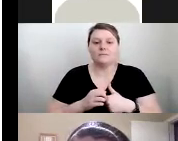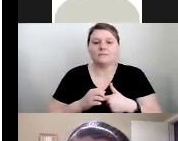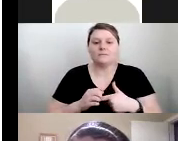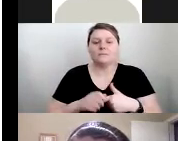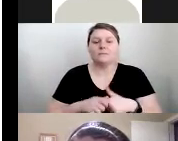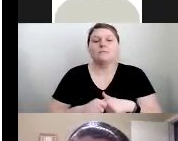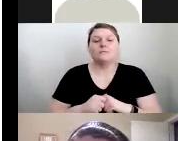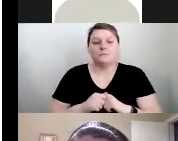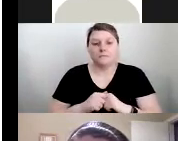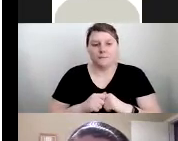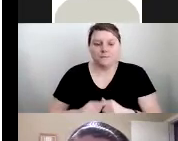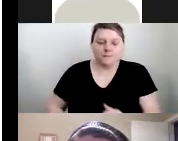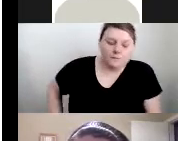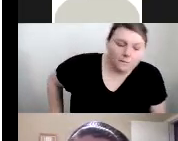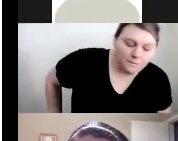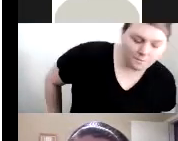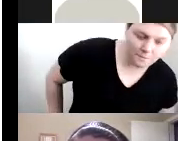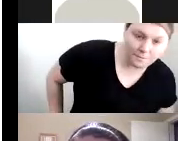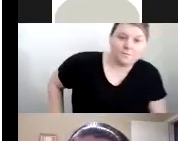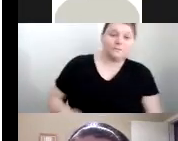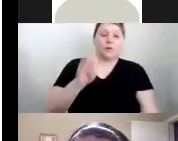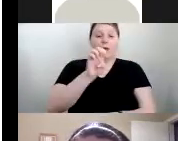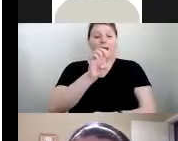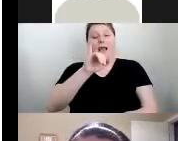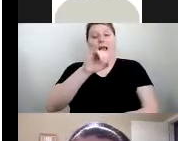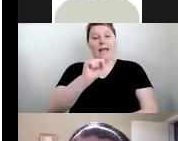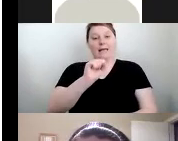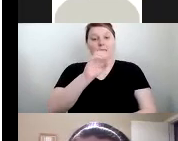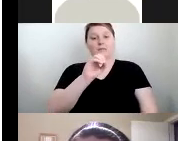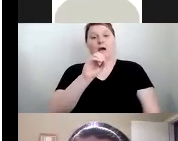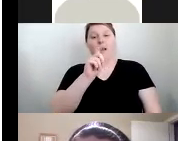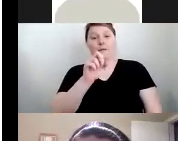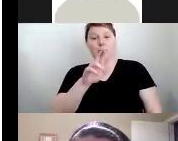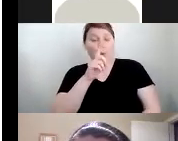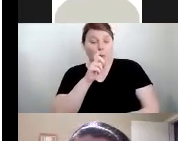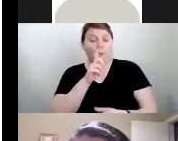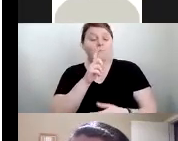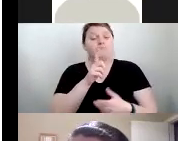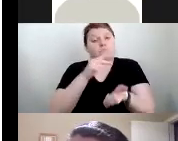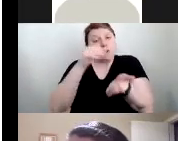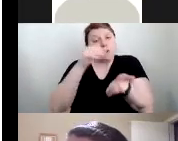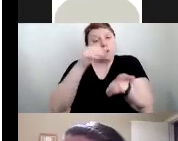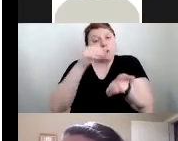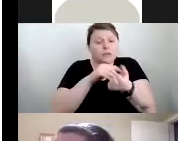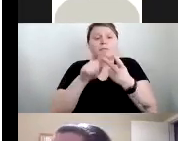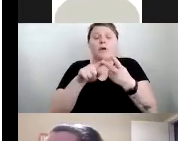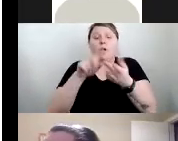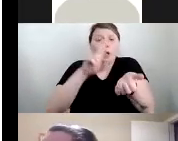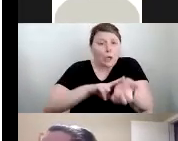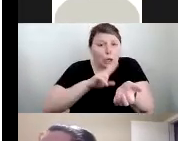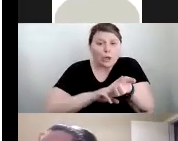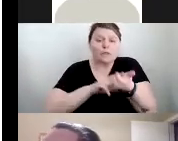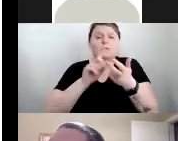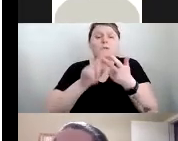And so who are EIS officers? They are not only doctors, they're nurses, they're EMTs,